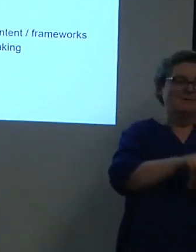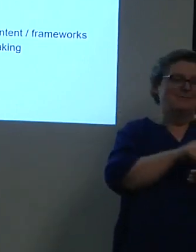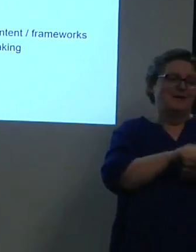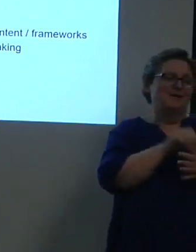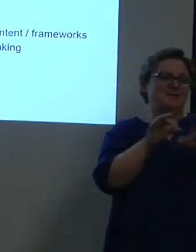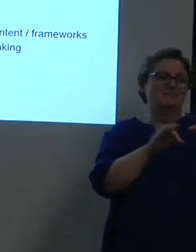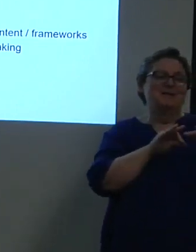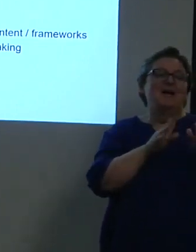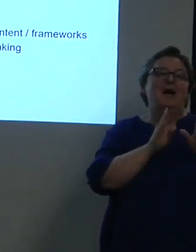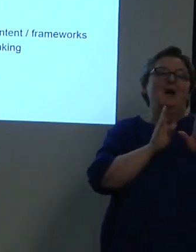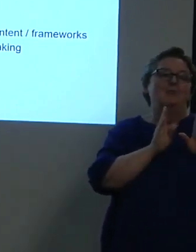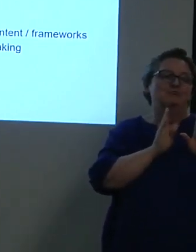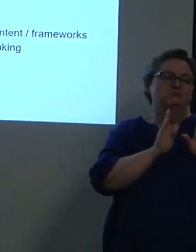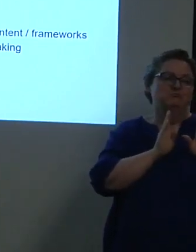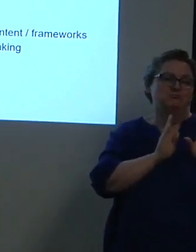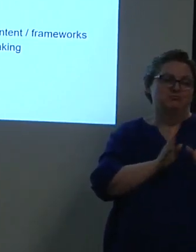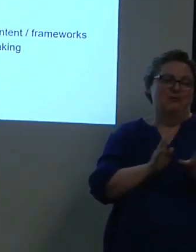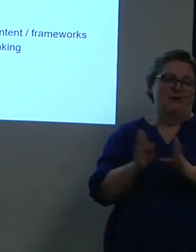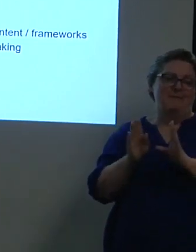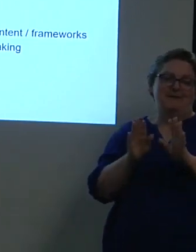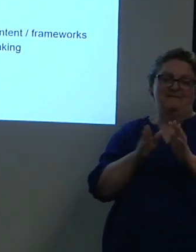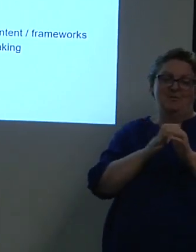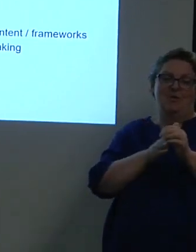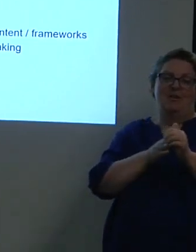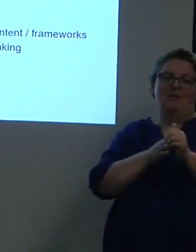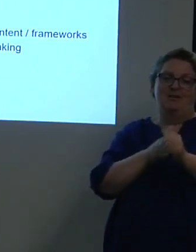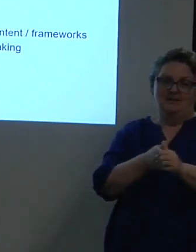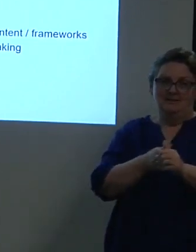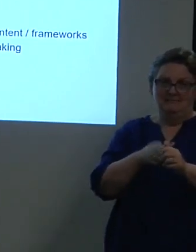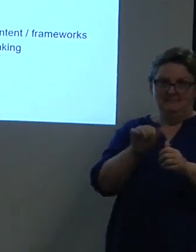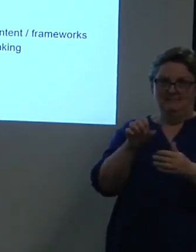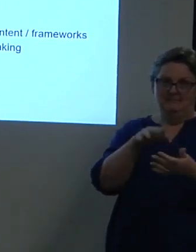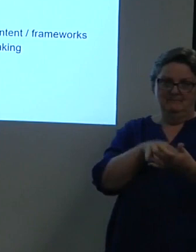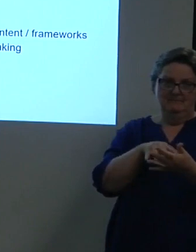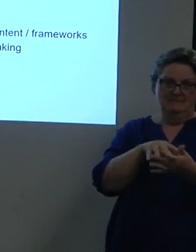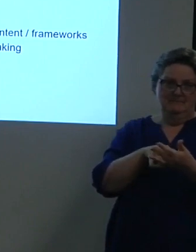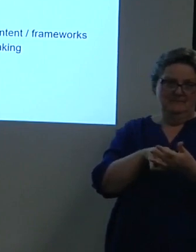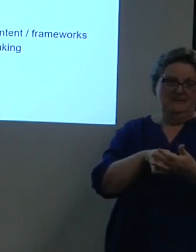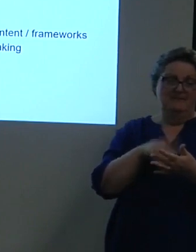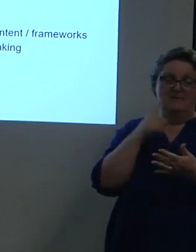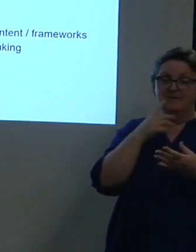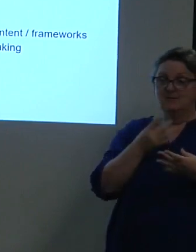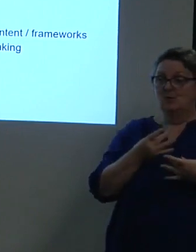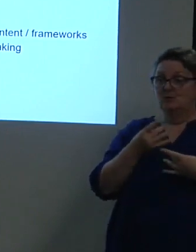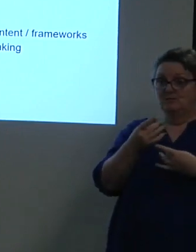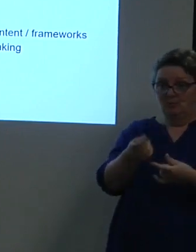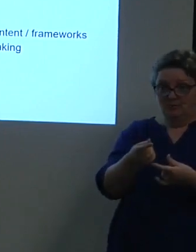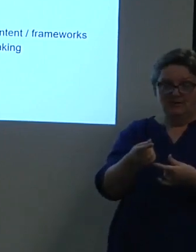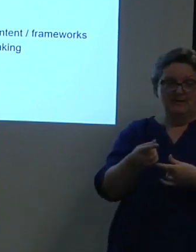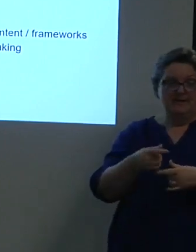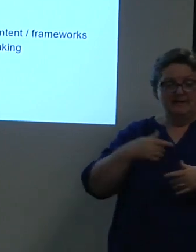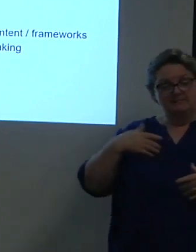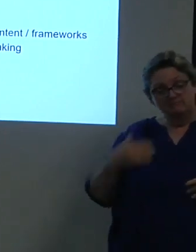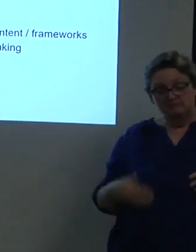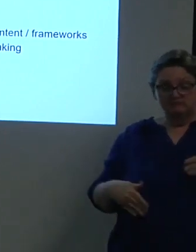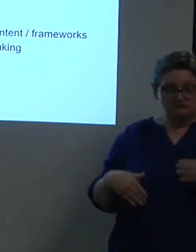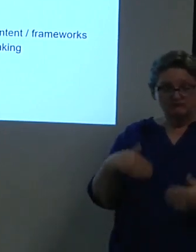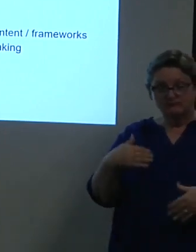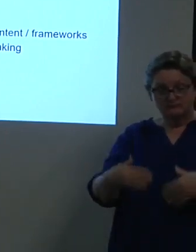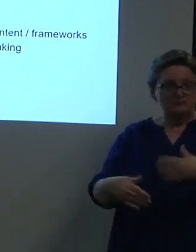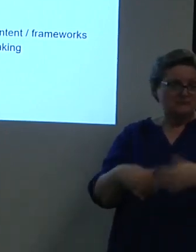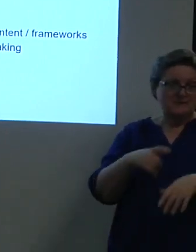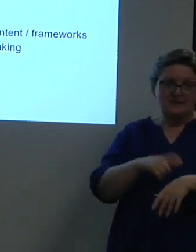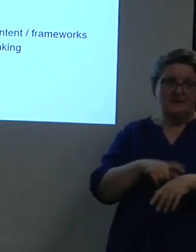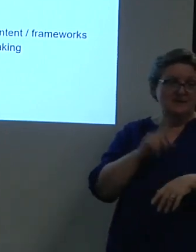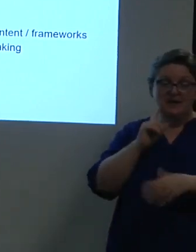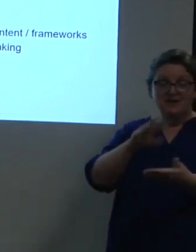about prepping for leading a case study in your own classroom. In order for this to go smoothly and go in the time period that you want it to,